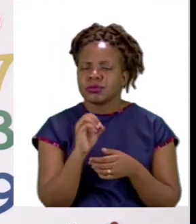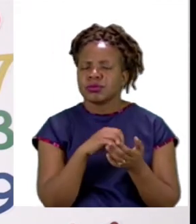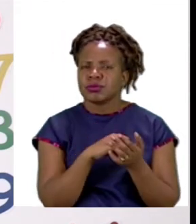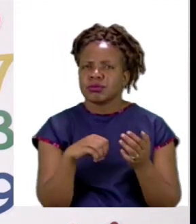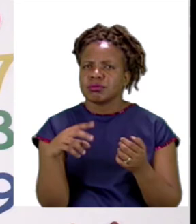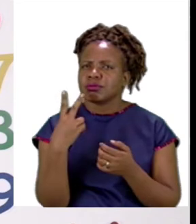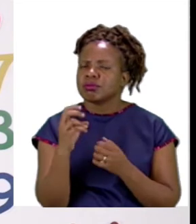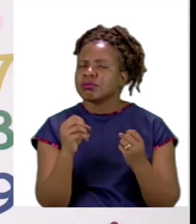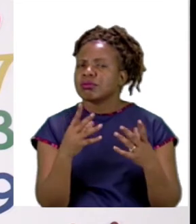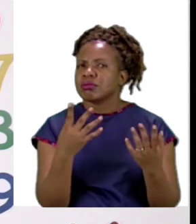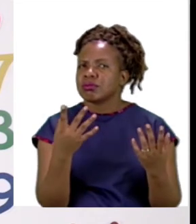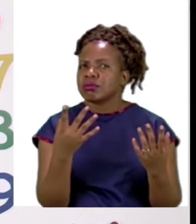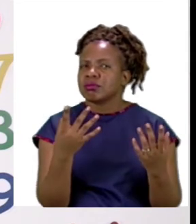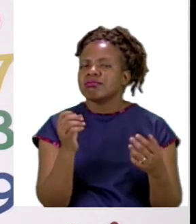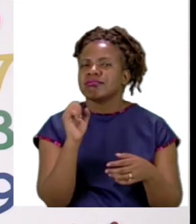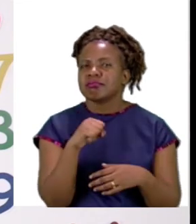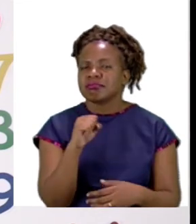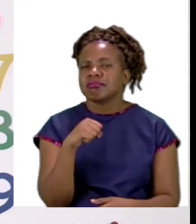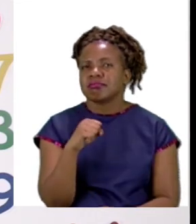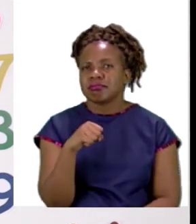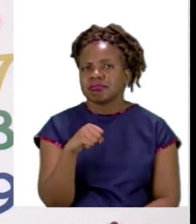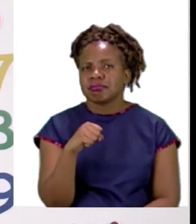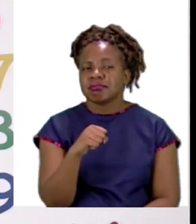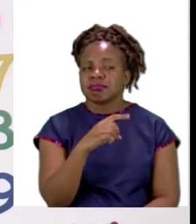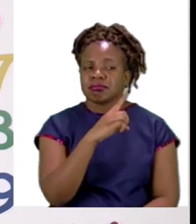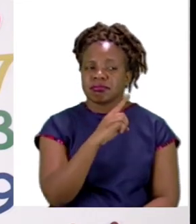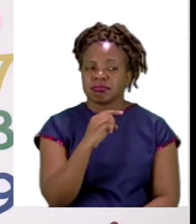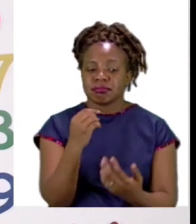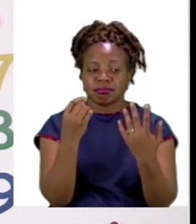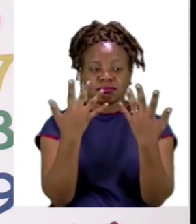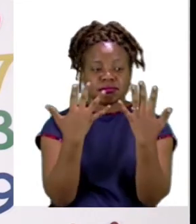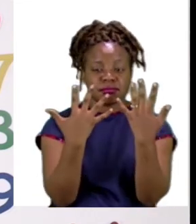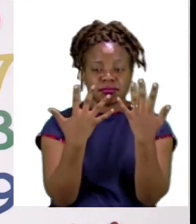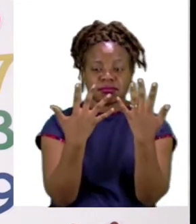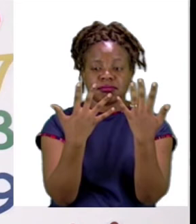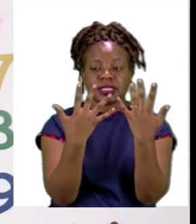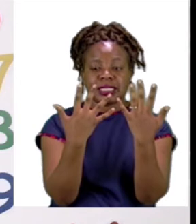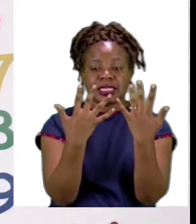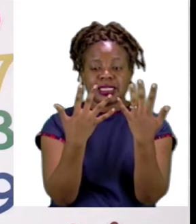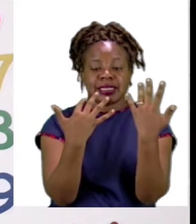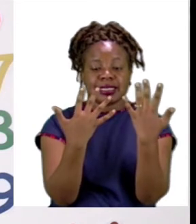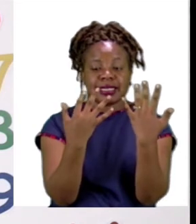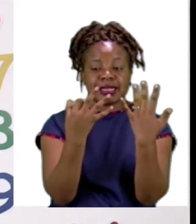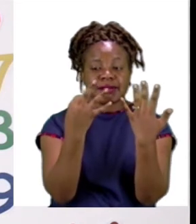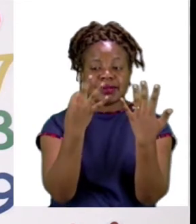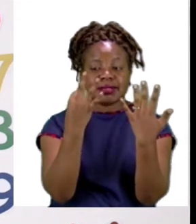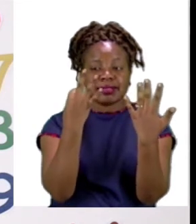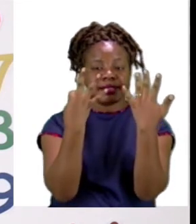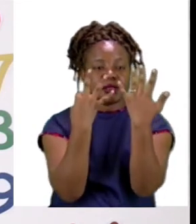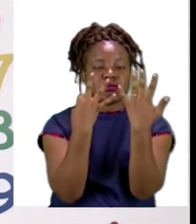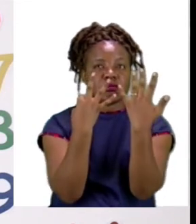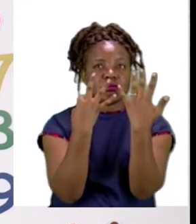children? Yes, if you have 10 fingers and you take away 2, you will end up with